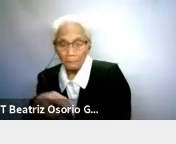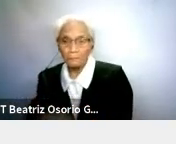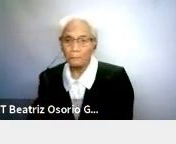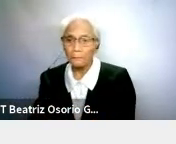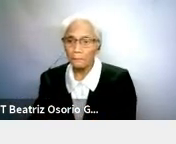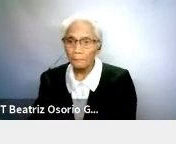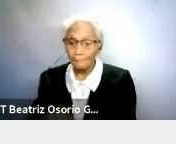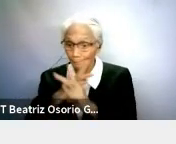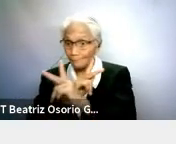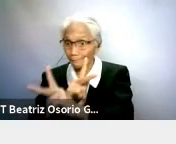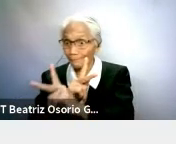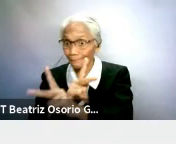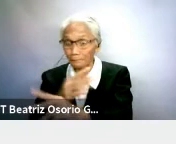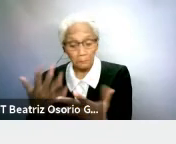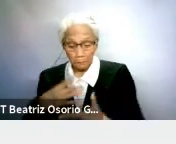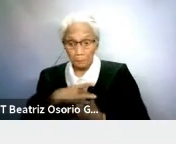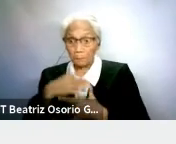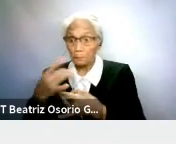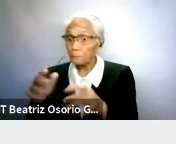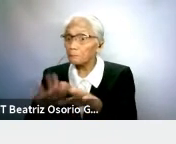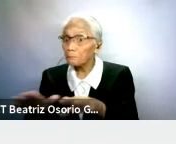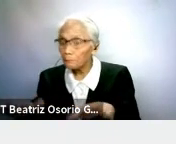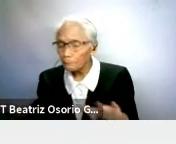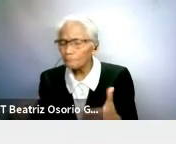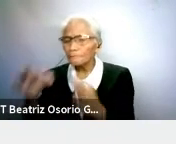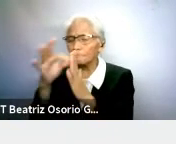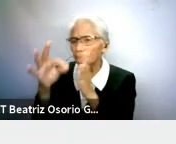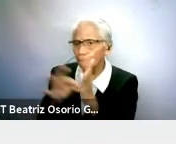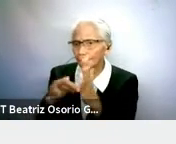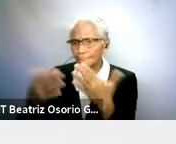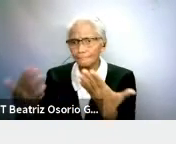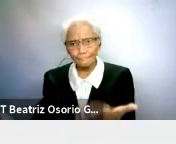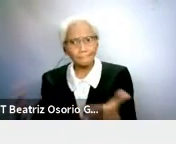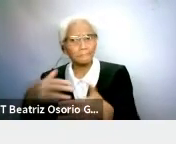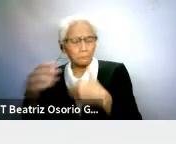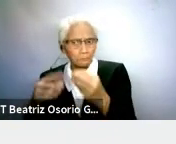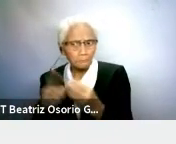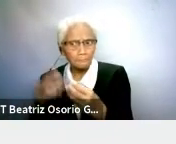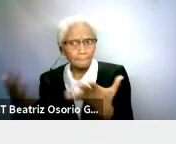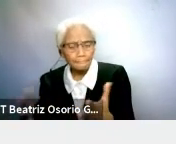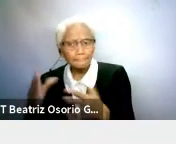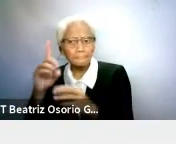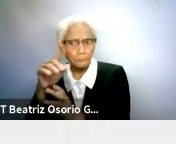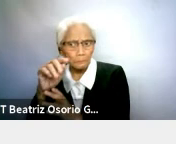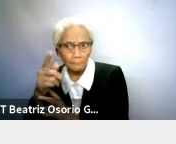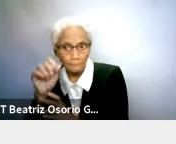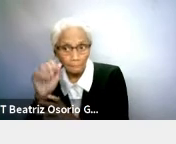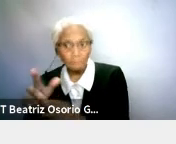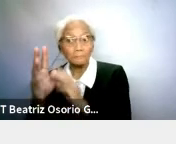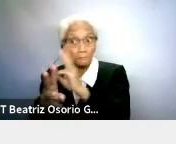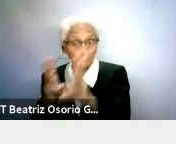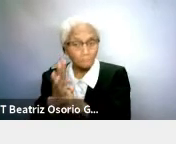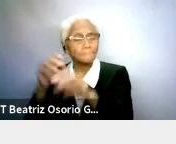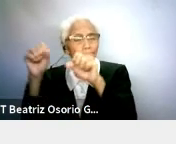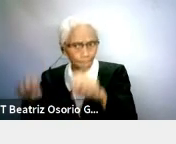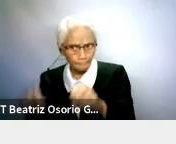Protecting the interest of the children. When formulating policies regarding the digital world, the interests of children should be taken into